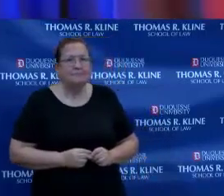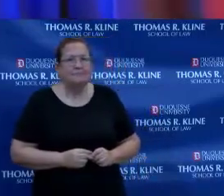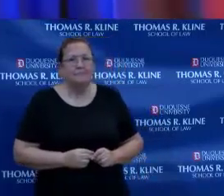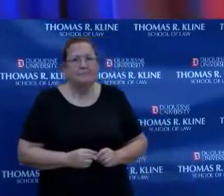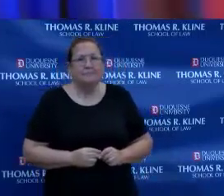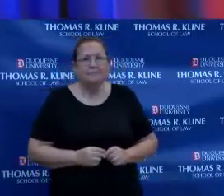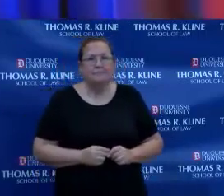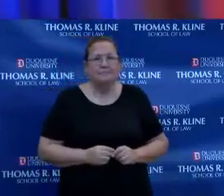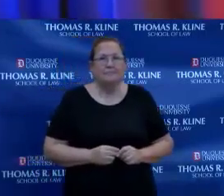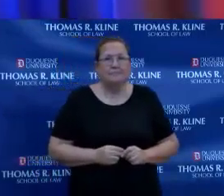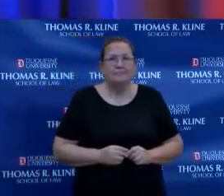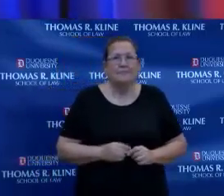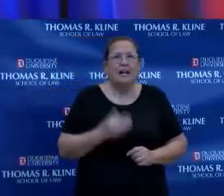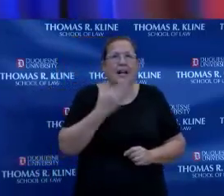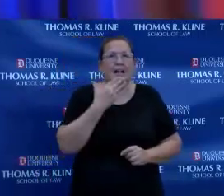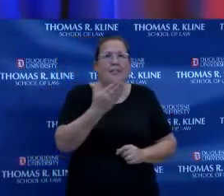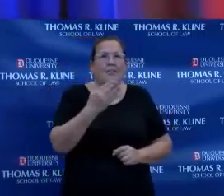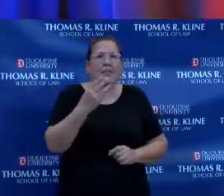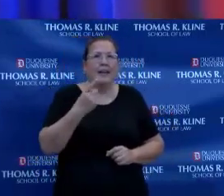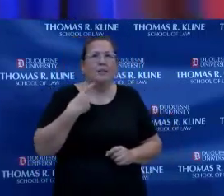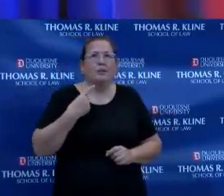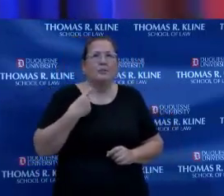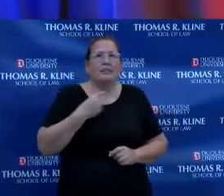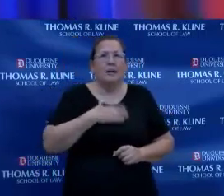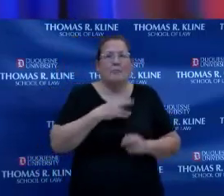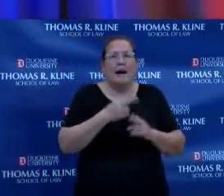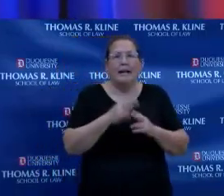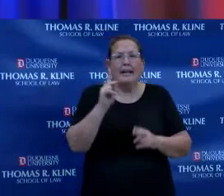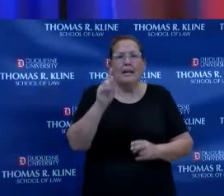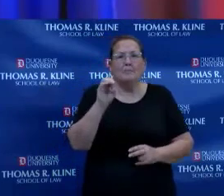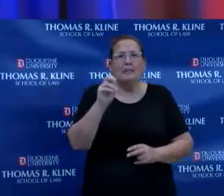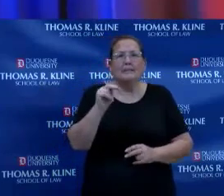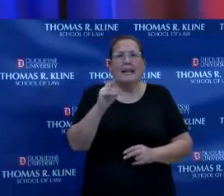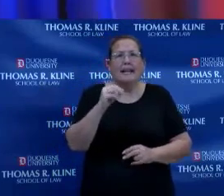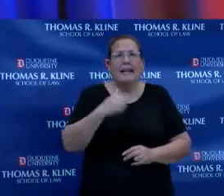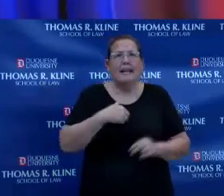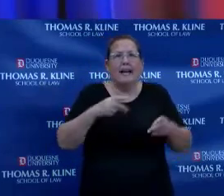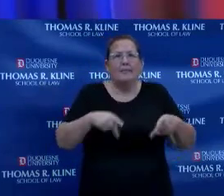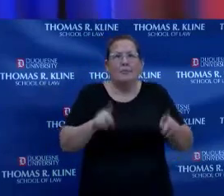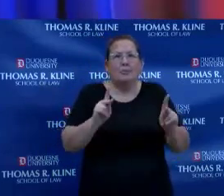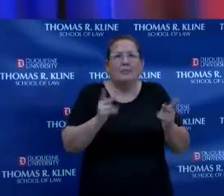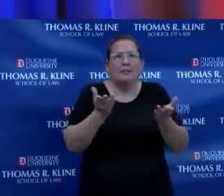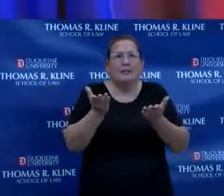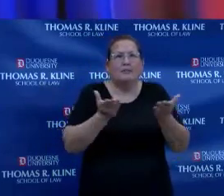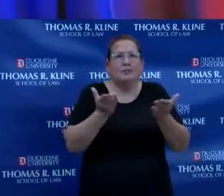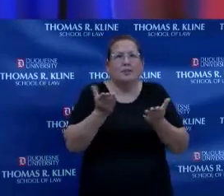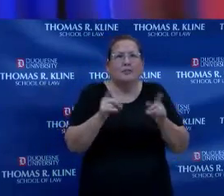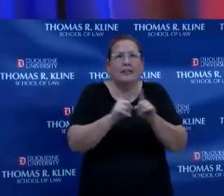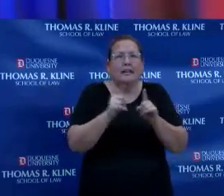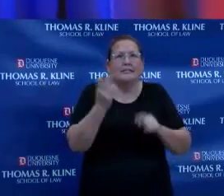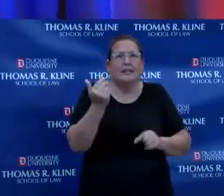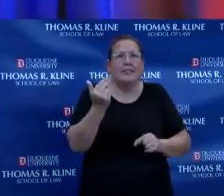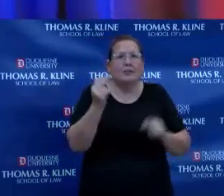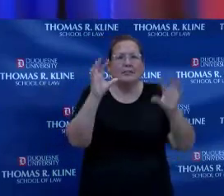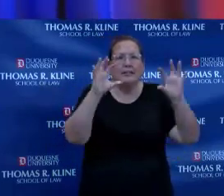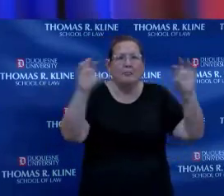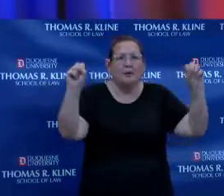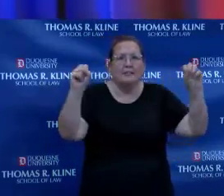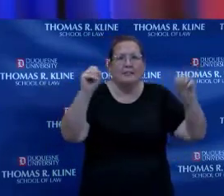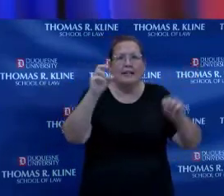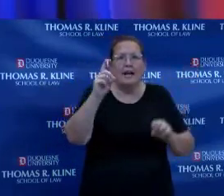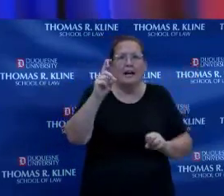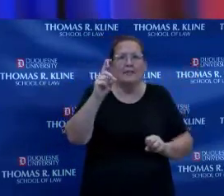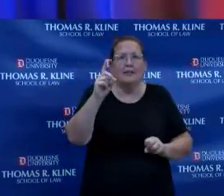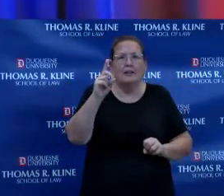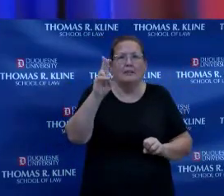Thank you, Dean Barton, and good morning. My name is Ken Gormley, and I have the privilege of serving as the 13th president of